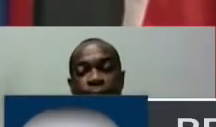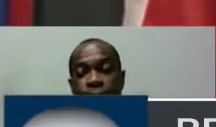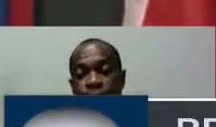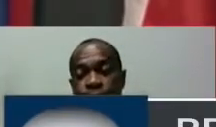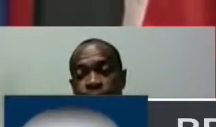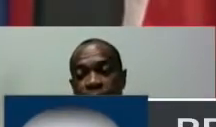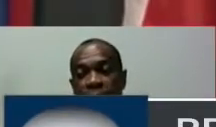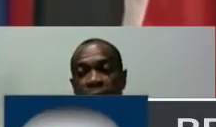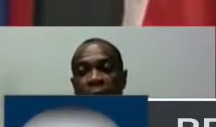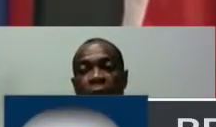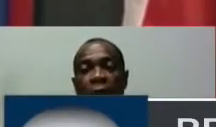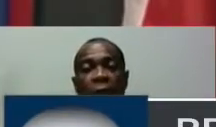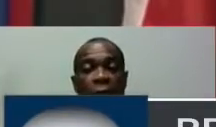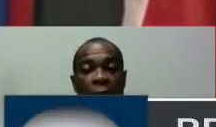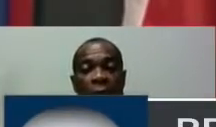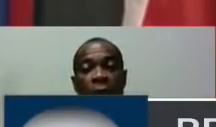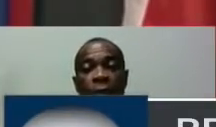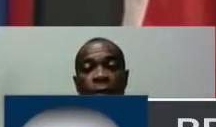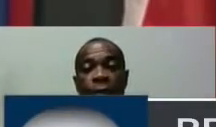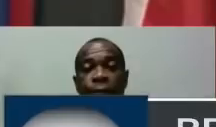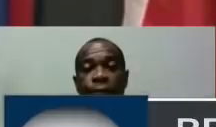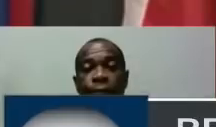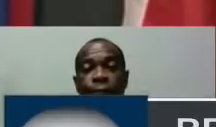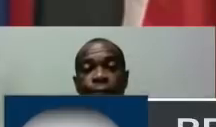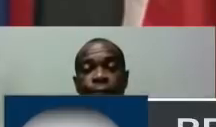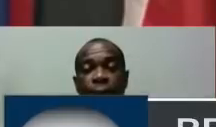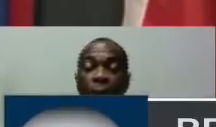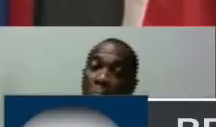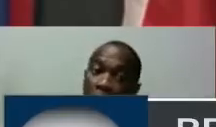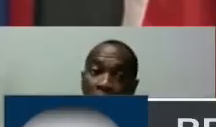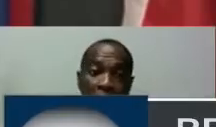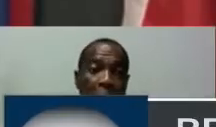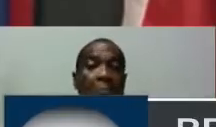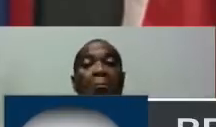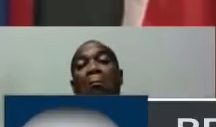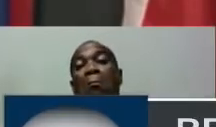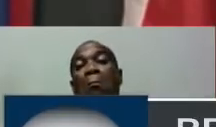We can wait the virus out, see what it does with us